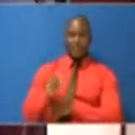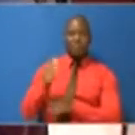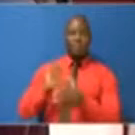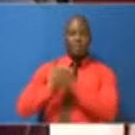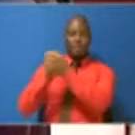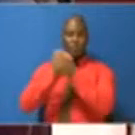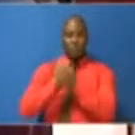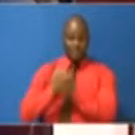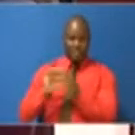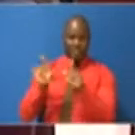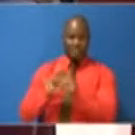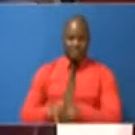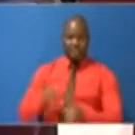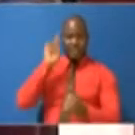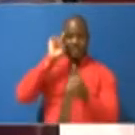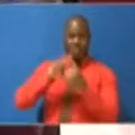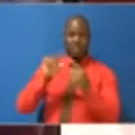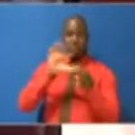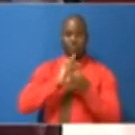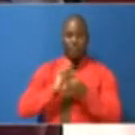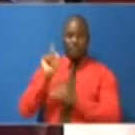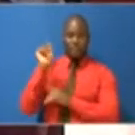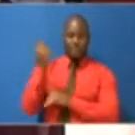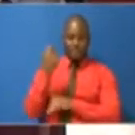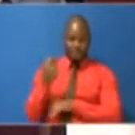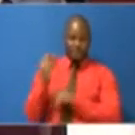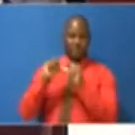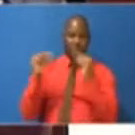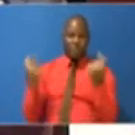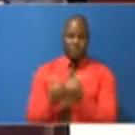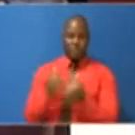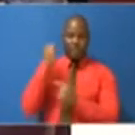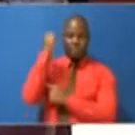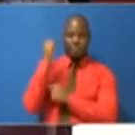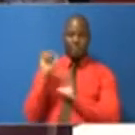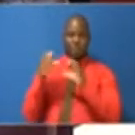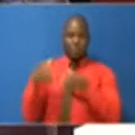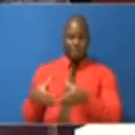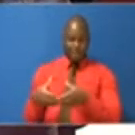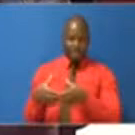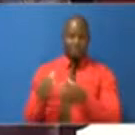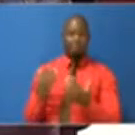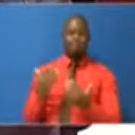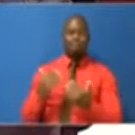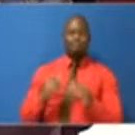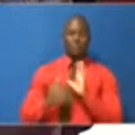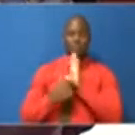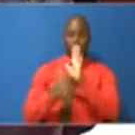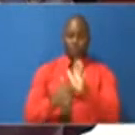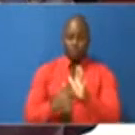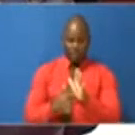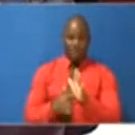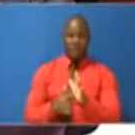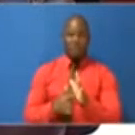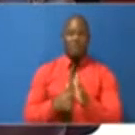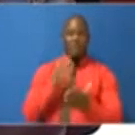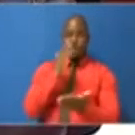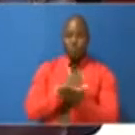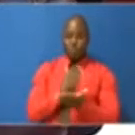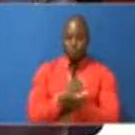jubilee party under the azimiyah lamoya one kenya coalition political party and comes to you live at